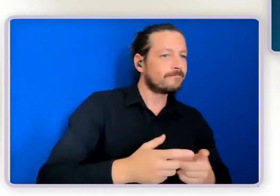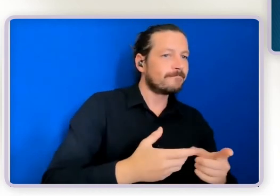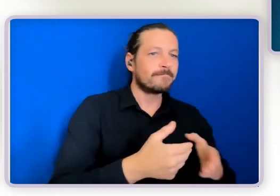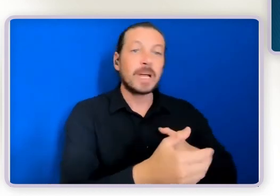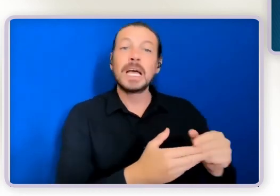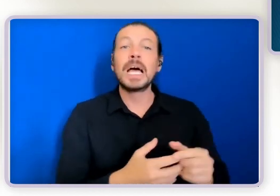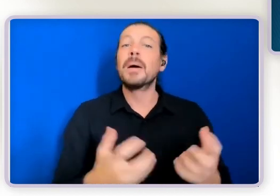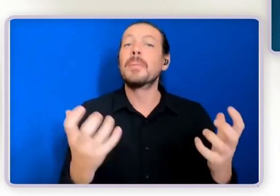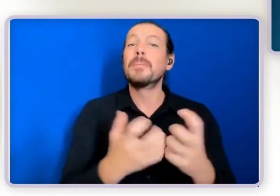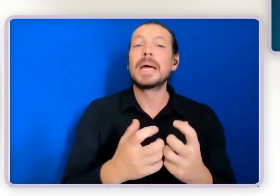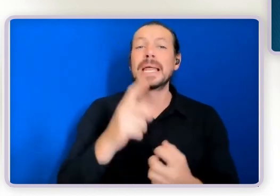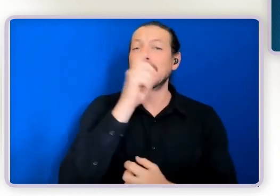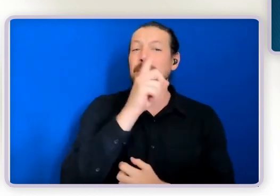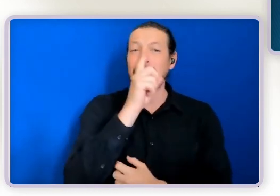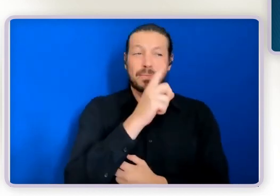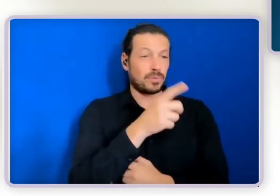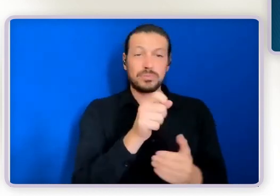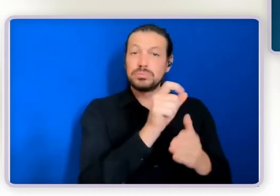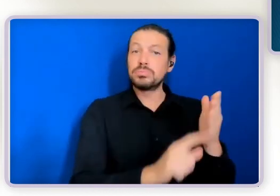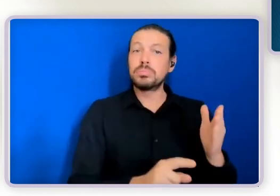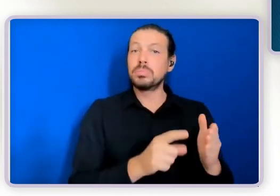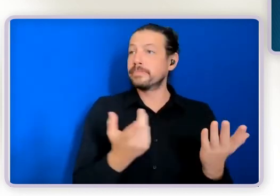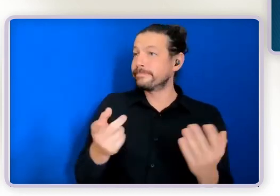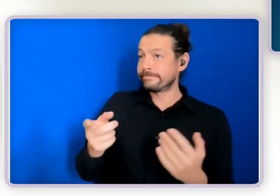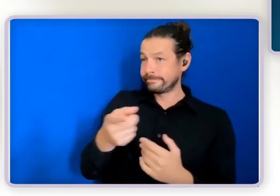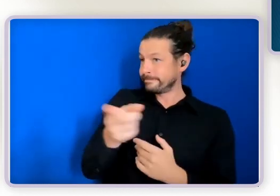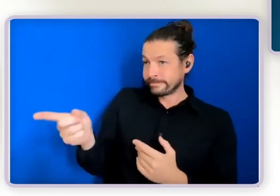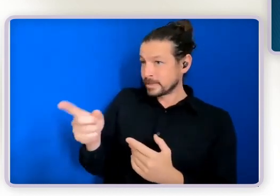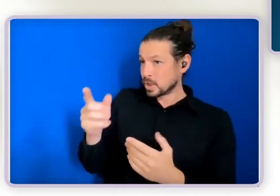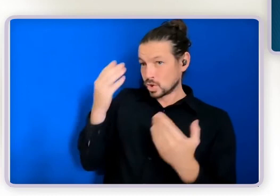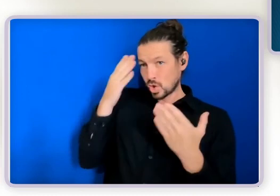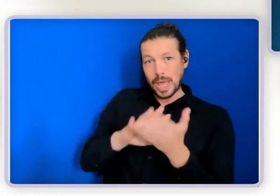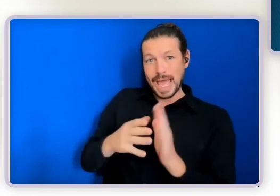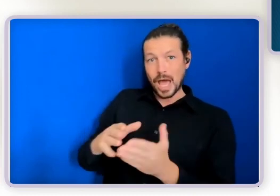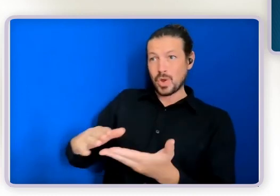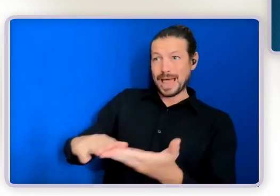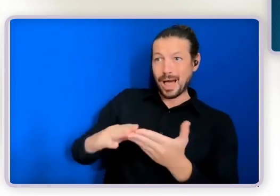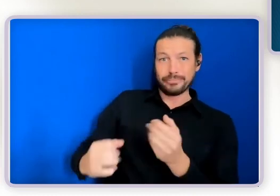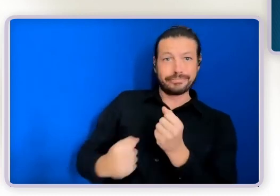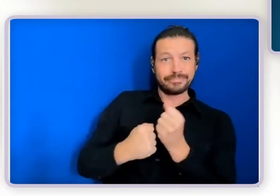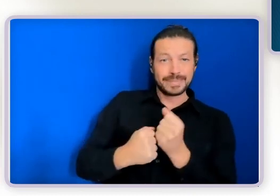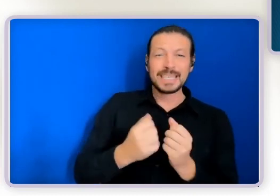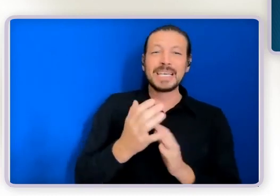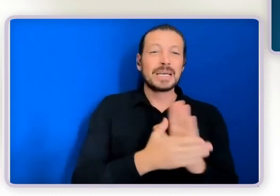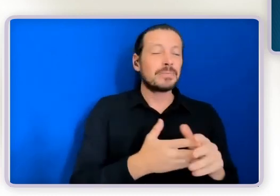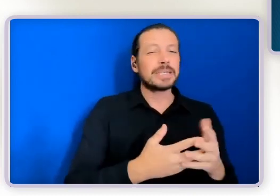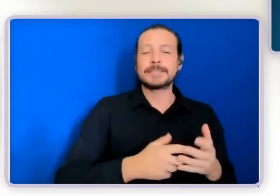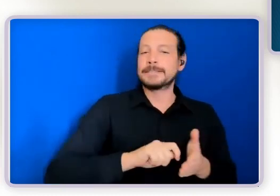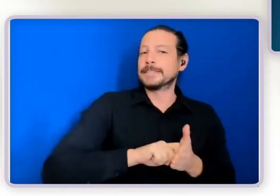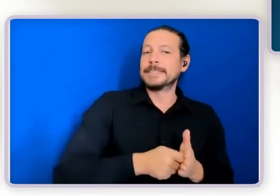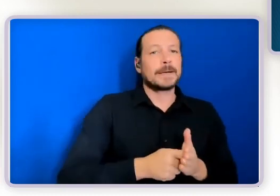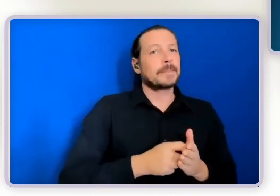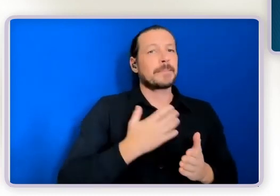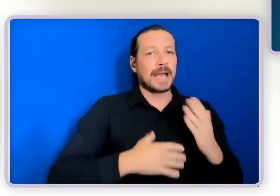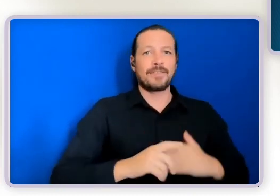of people around them are not competent. Lastly, don't let cowboys work with people with disabilities.